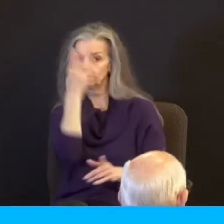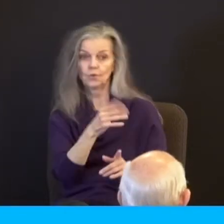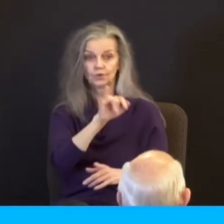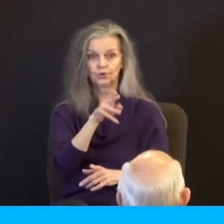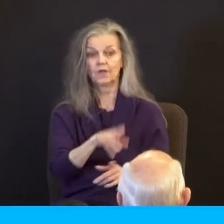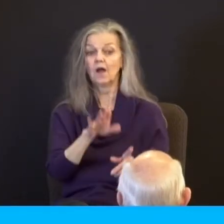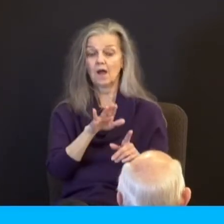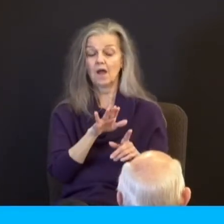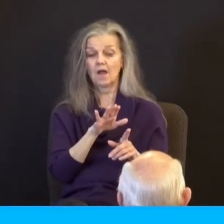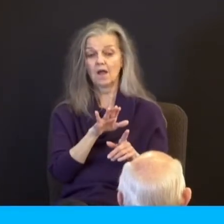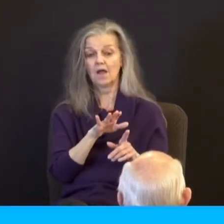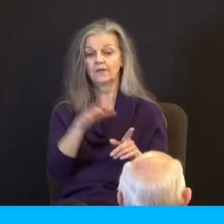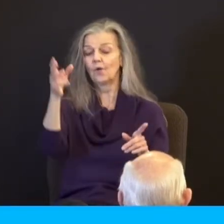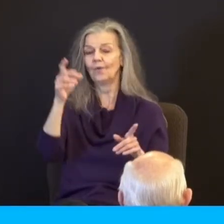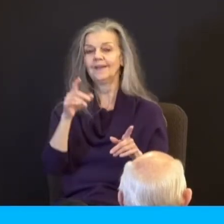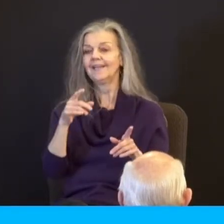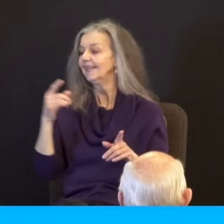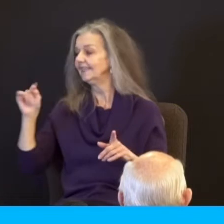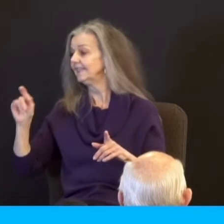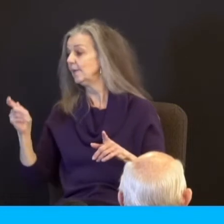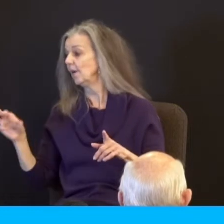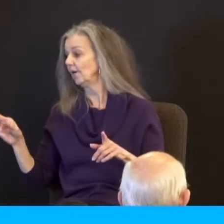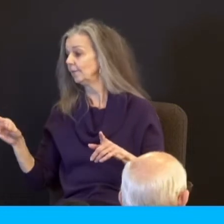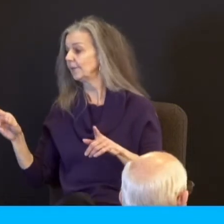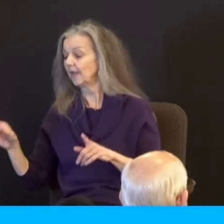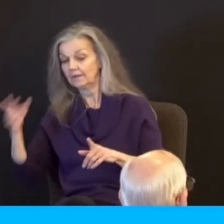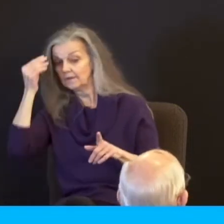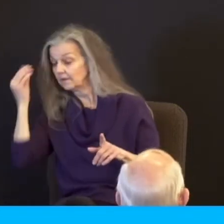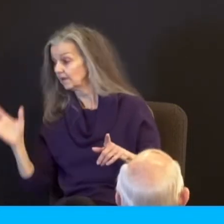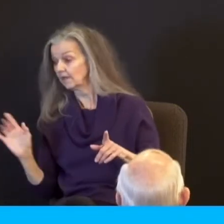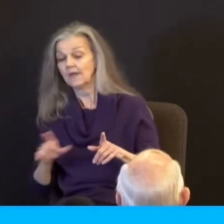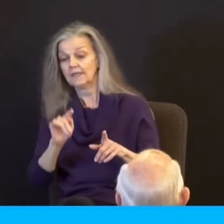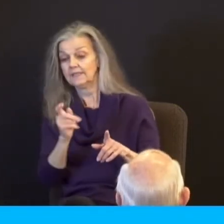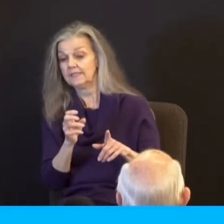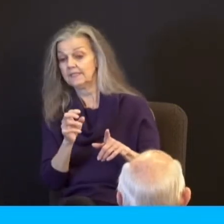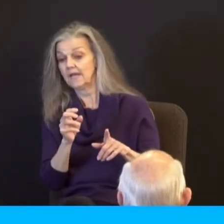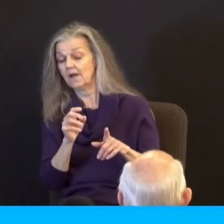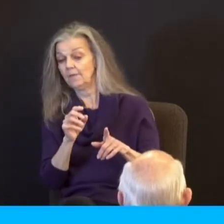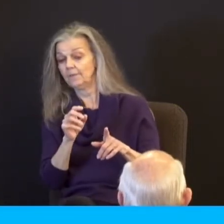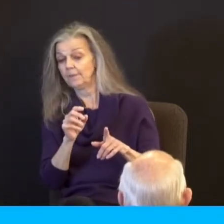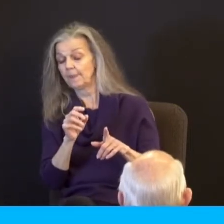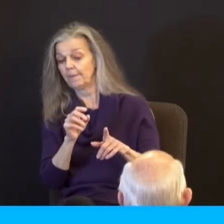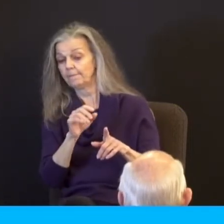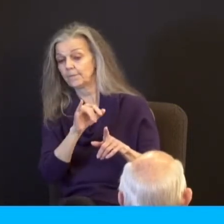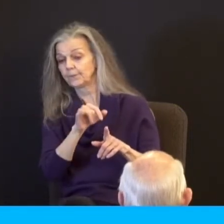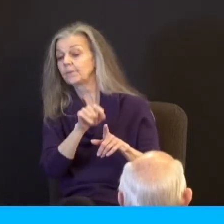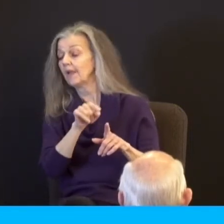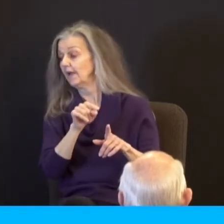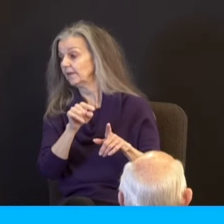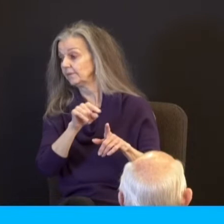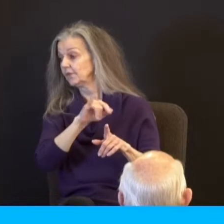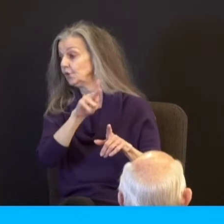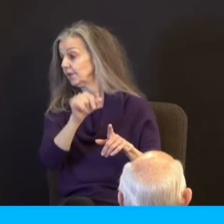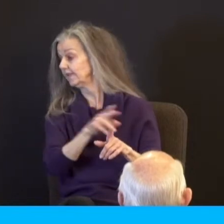thy father-in-law goeth up to Timnath to shear his sheep. This is a time, usually around March, it's a time of festivity because you're reaping. In this